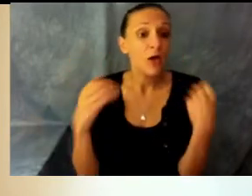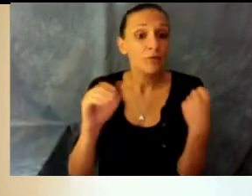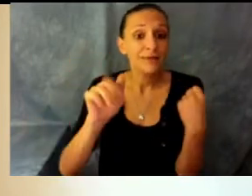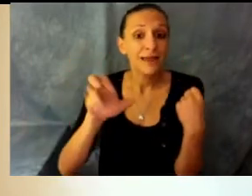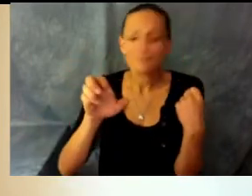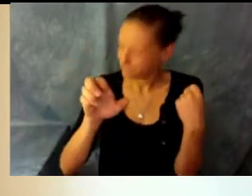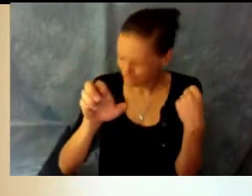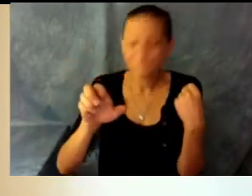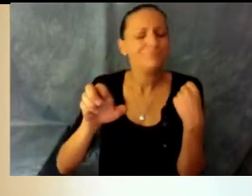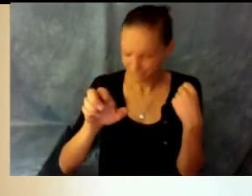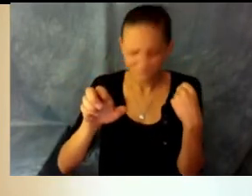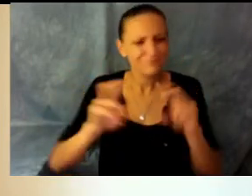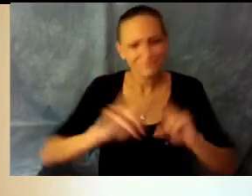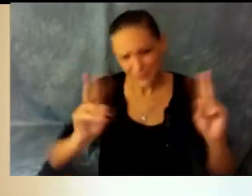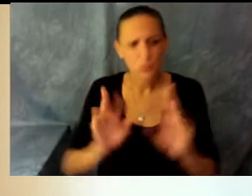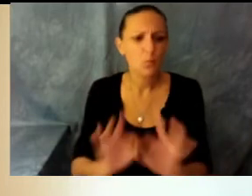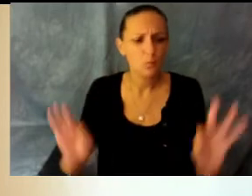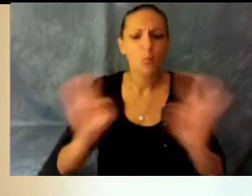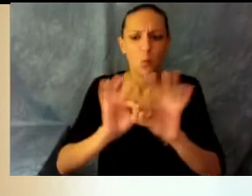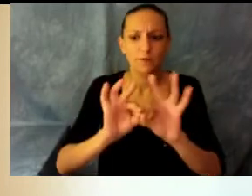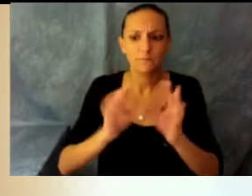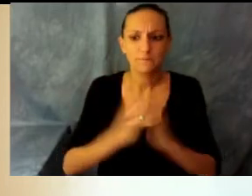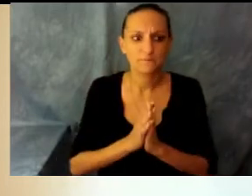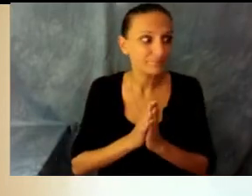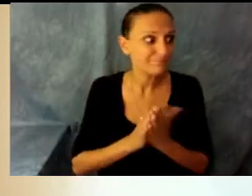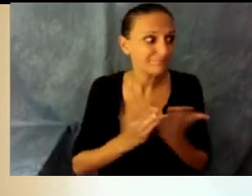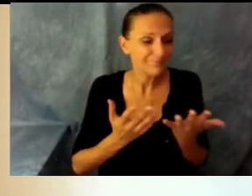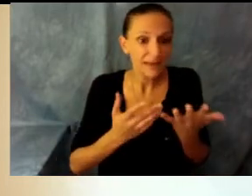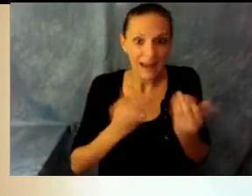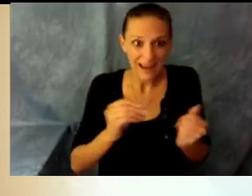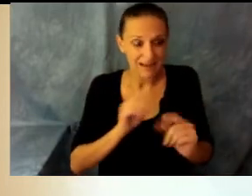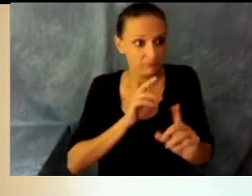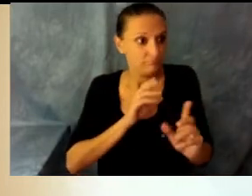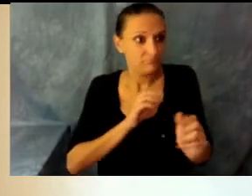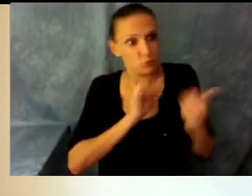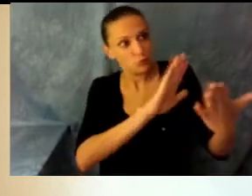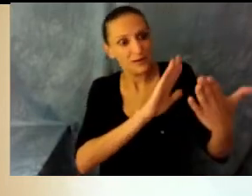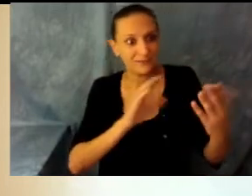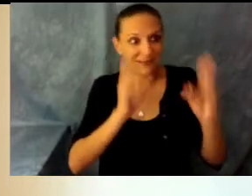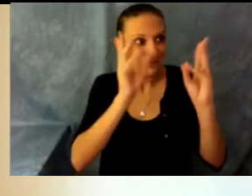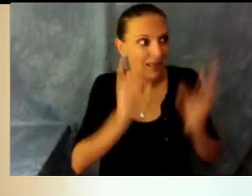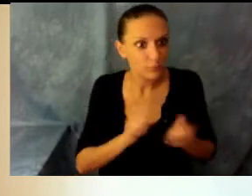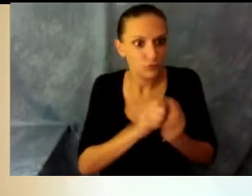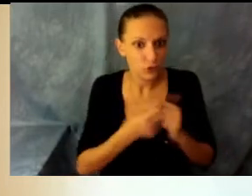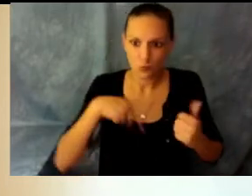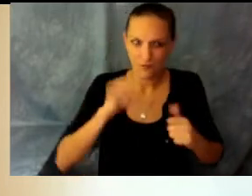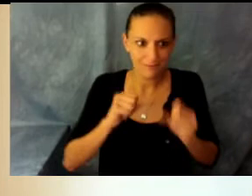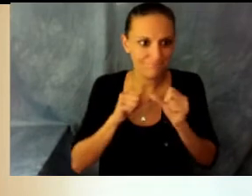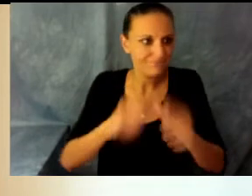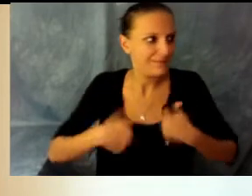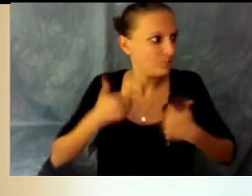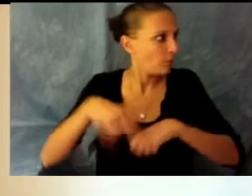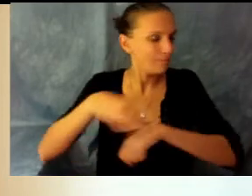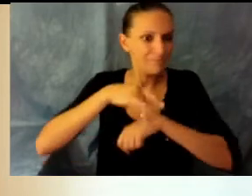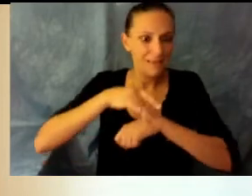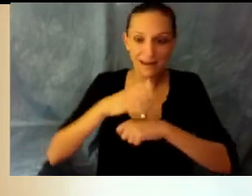yes, incredibly important. Meaningfully addressing climate change so that we have a livable planet, and people where